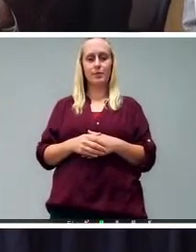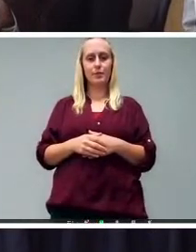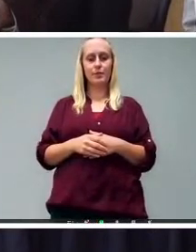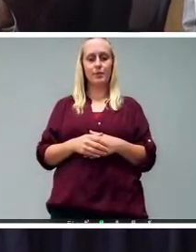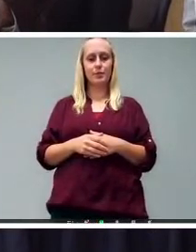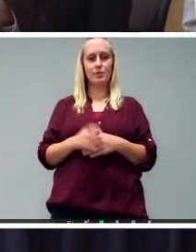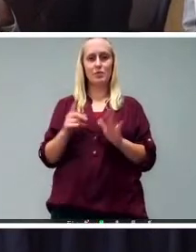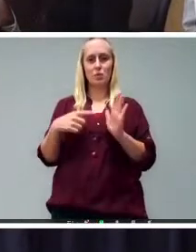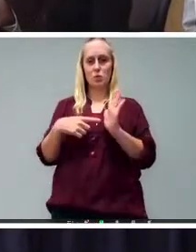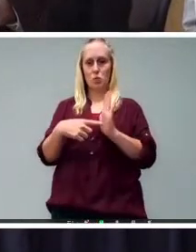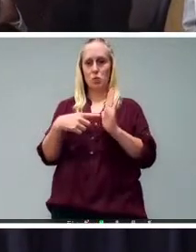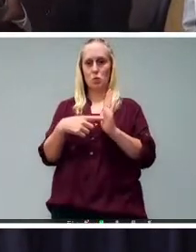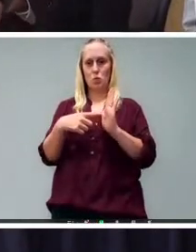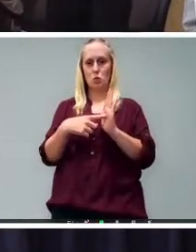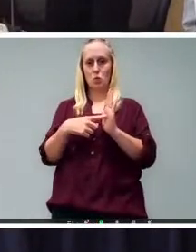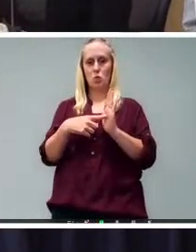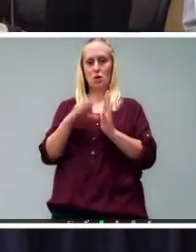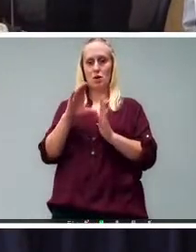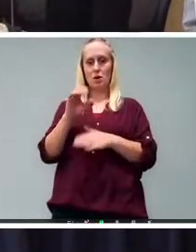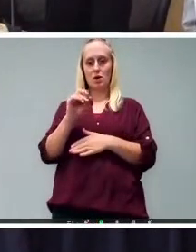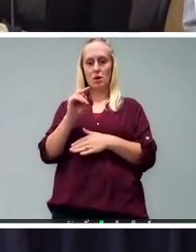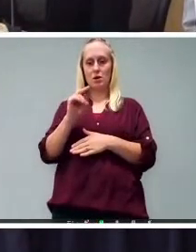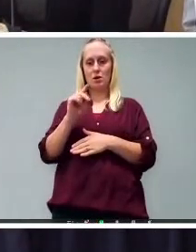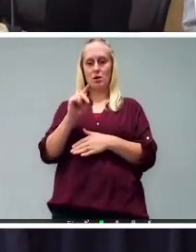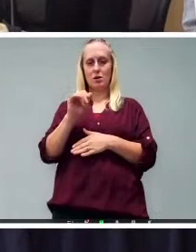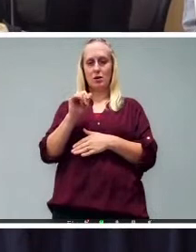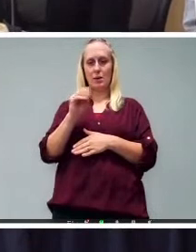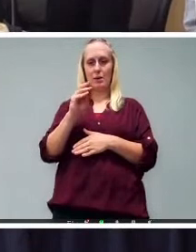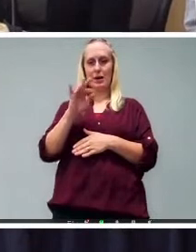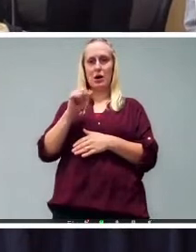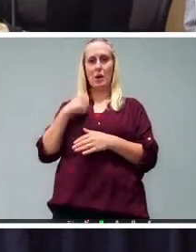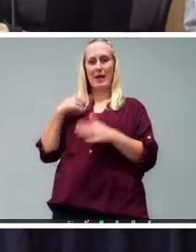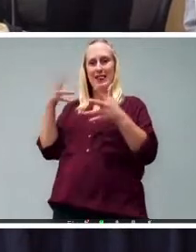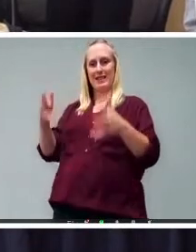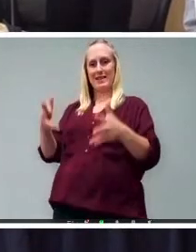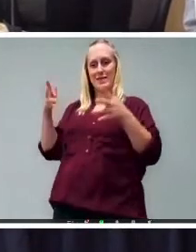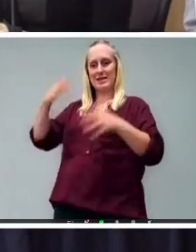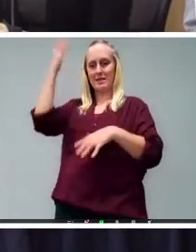contamination that is part of the site. So I'm going to leave this in front of the podium.